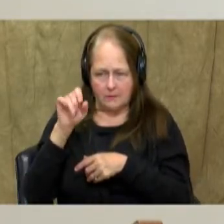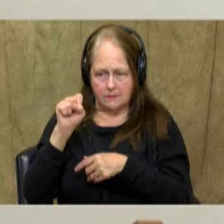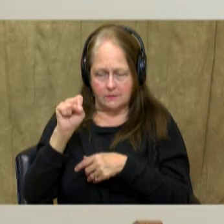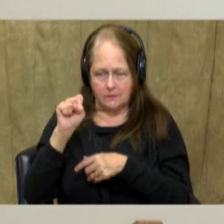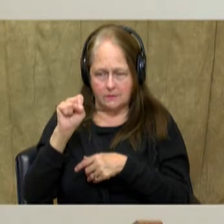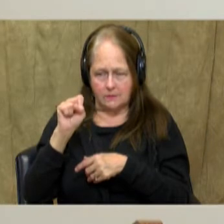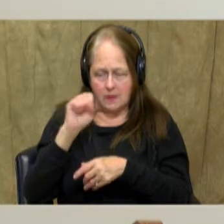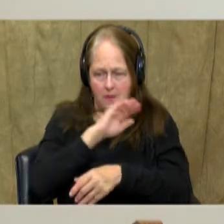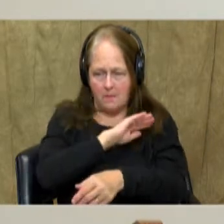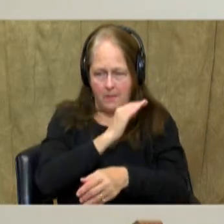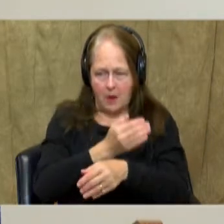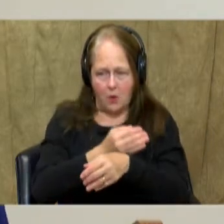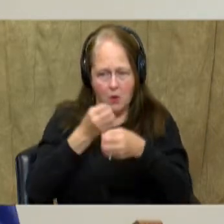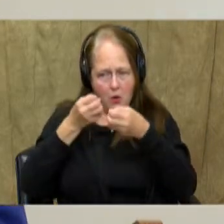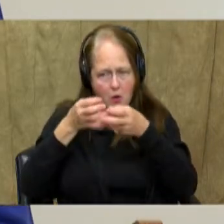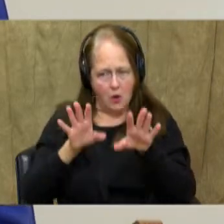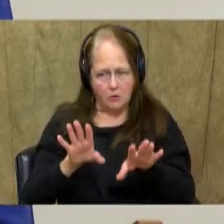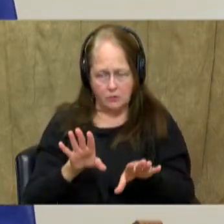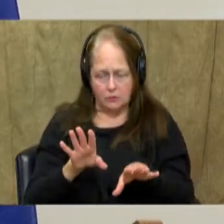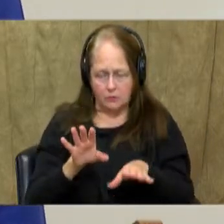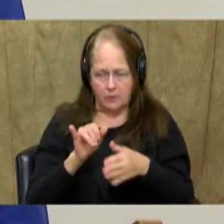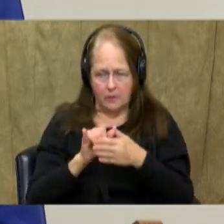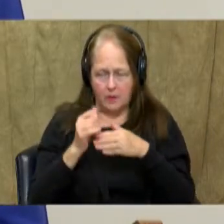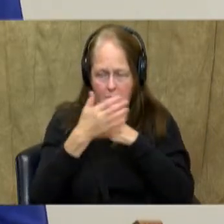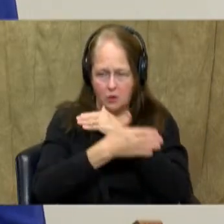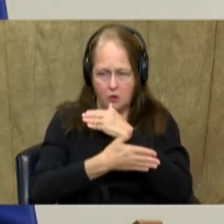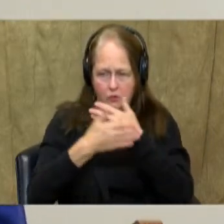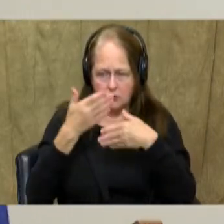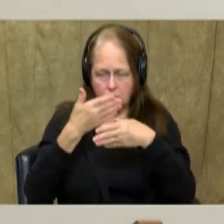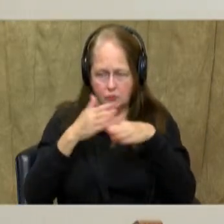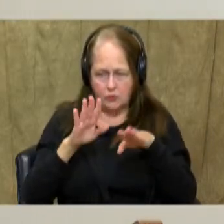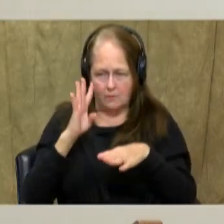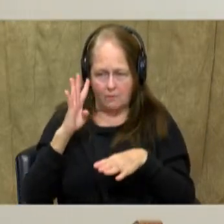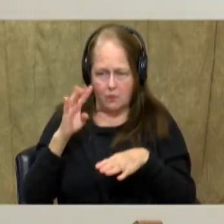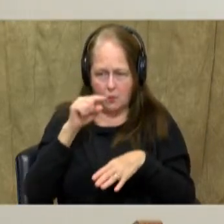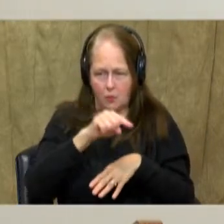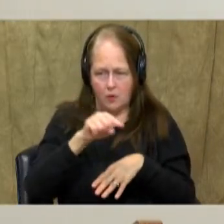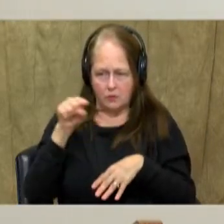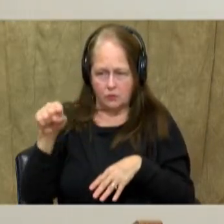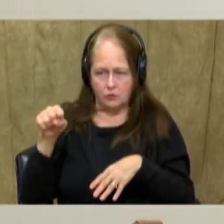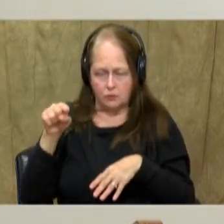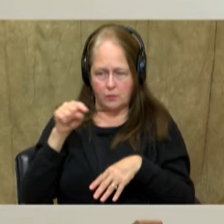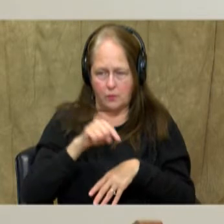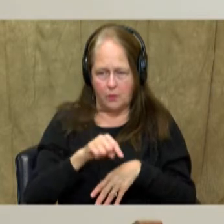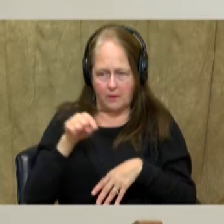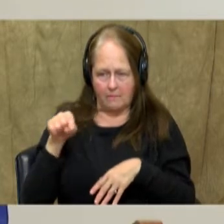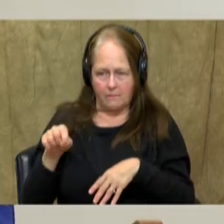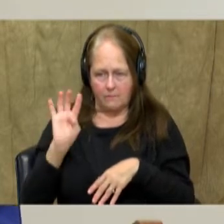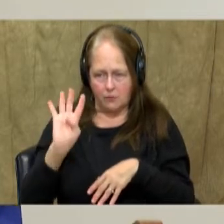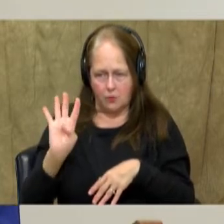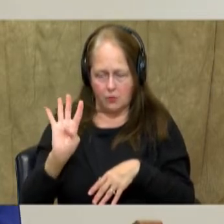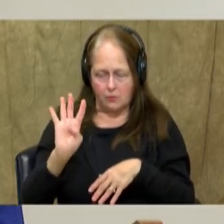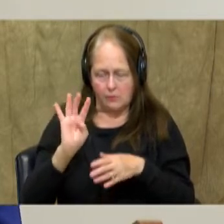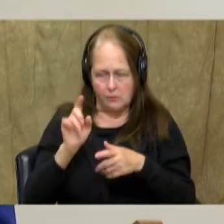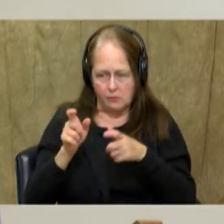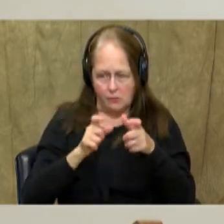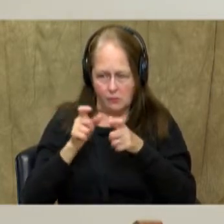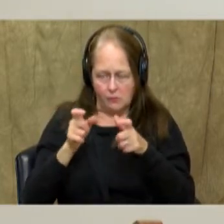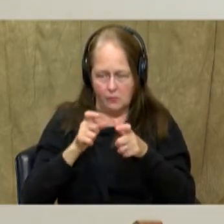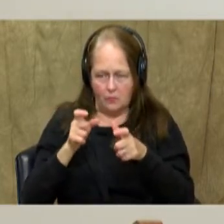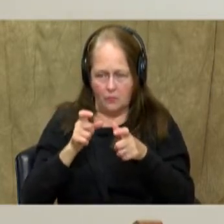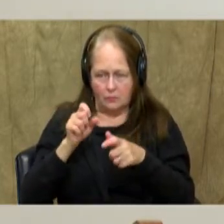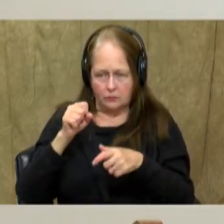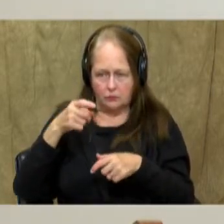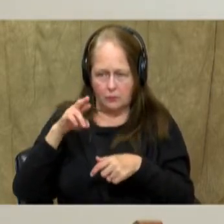they had lost in the war. The country was divided into 4 zones where each superpower controlled a zone. And